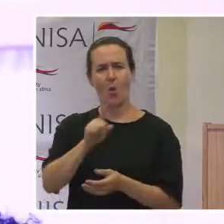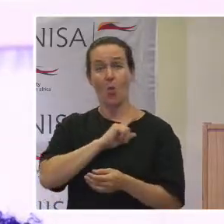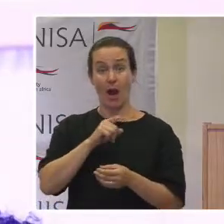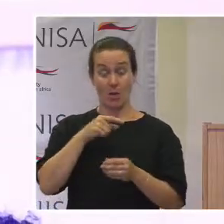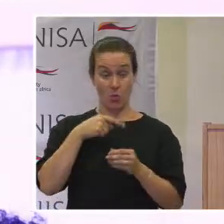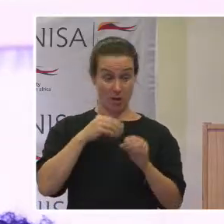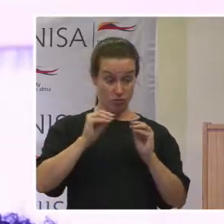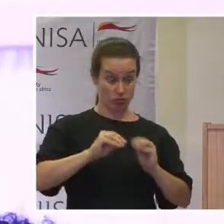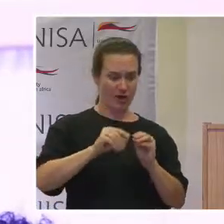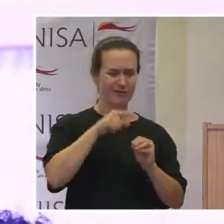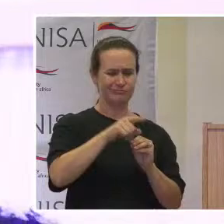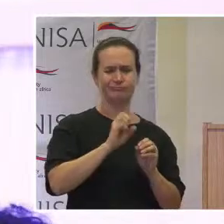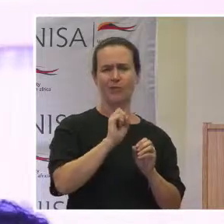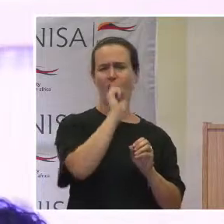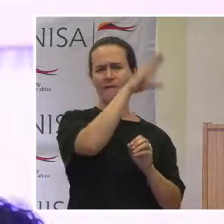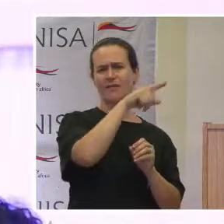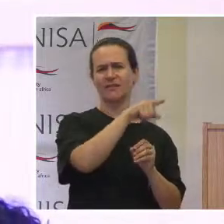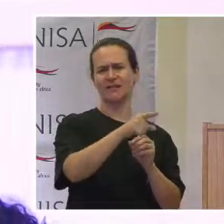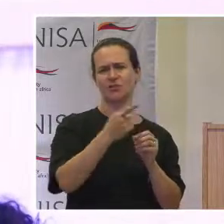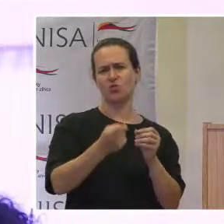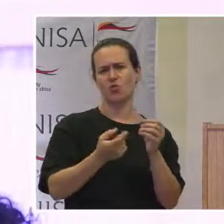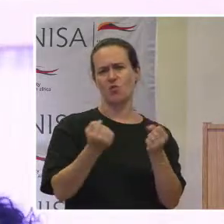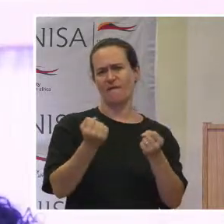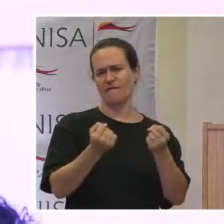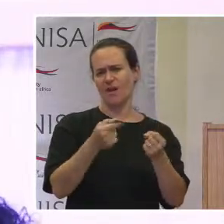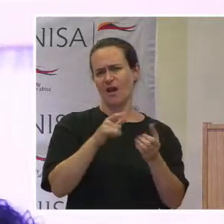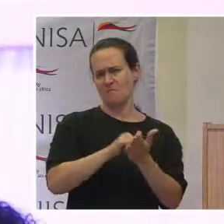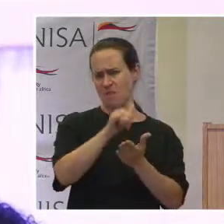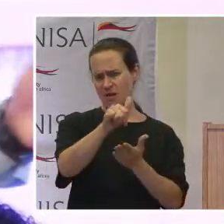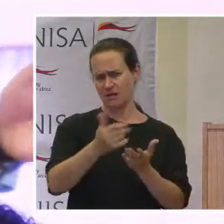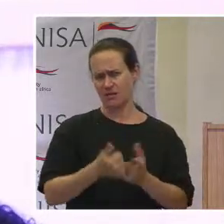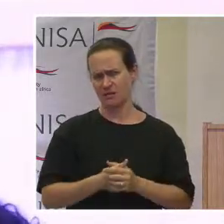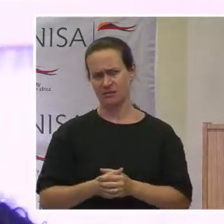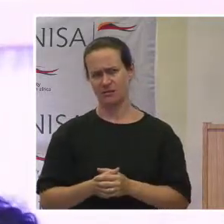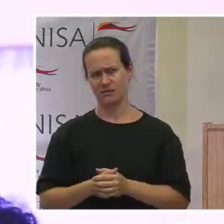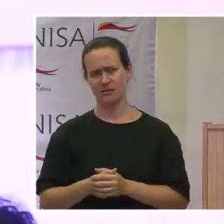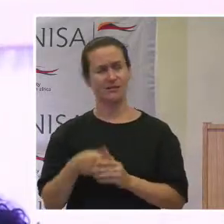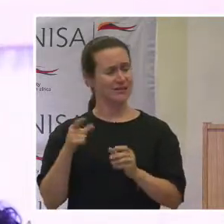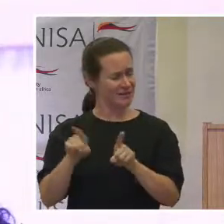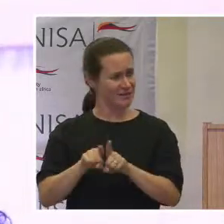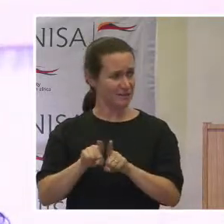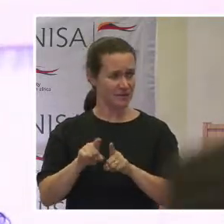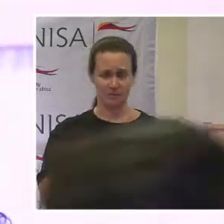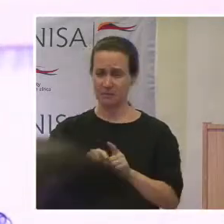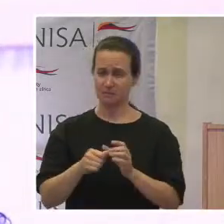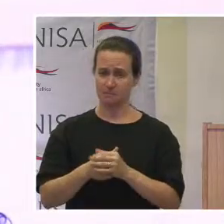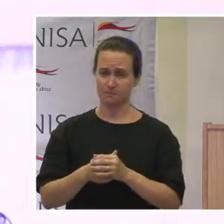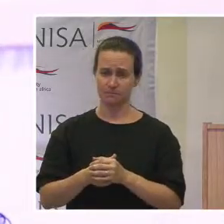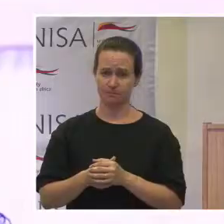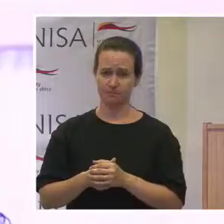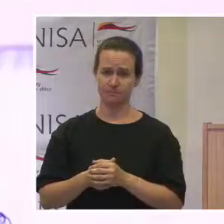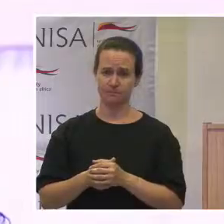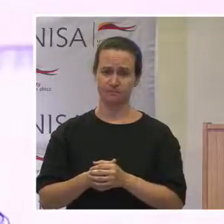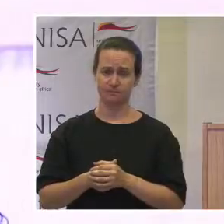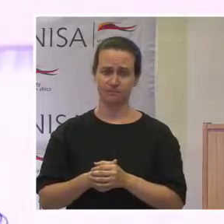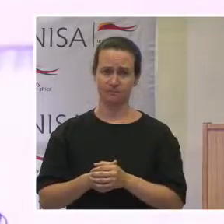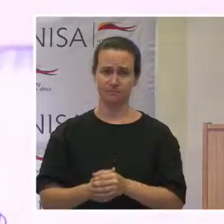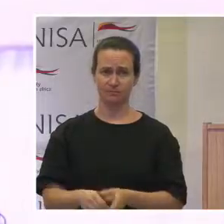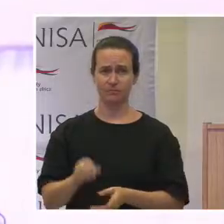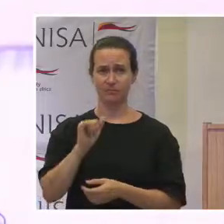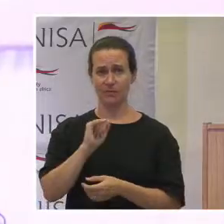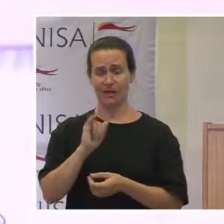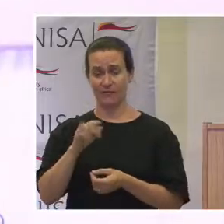pilots? And this is the same for the engineers. It's the same for many other, yeah. So if you want to grow